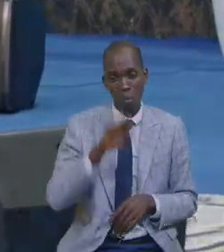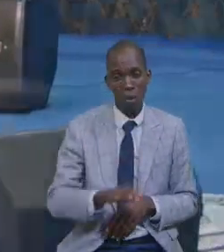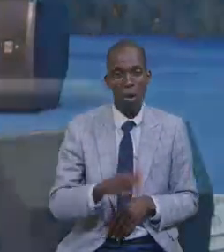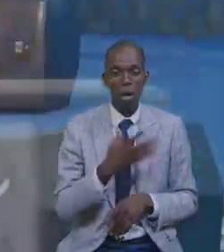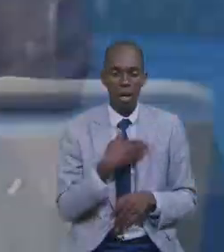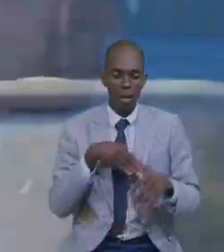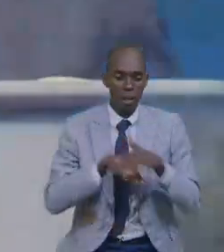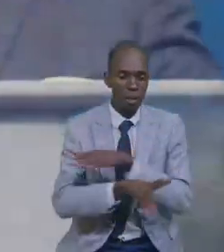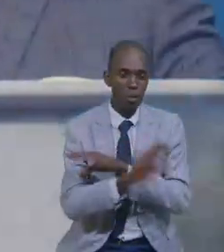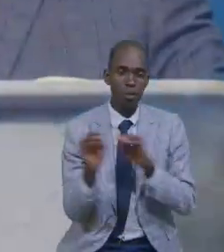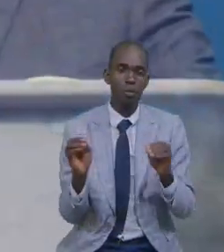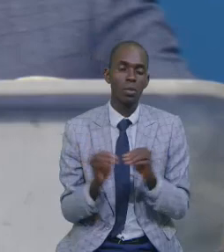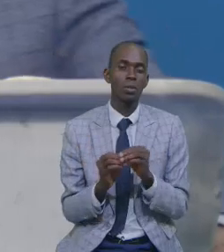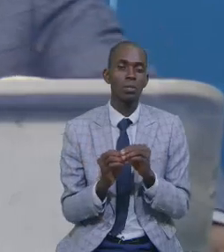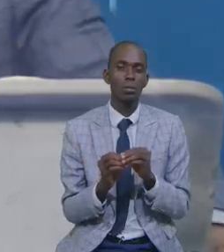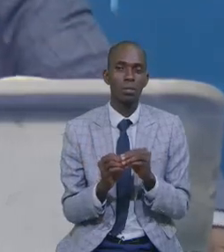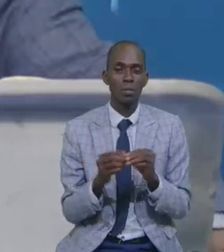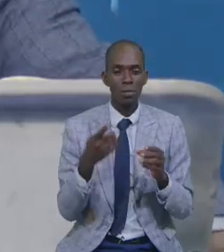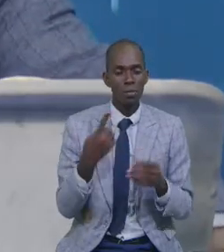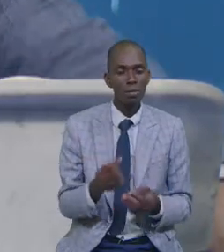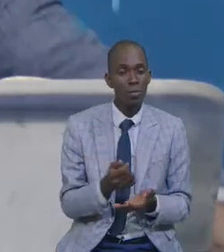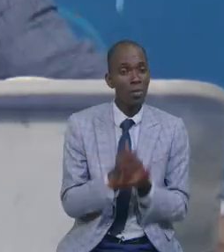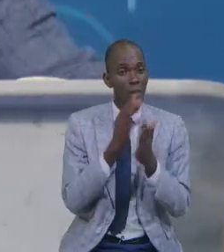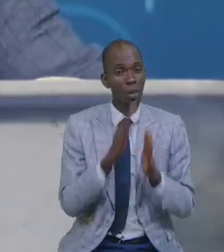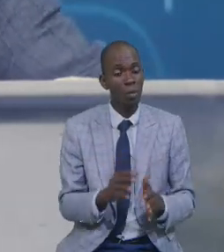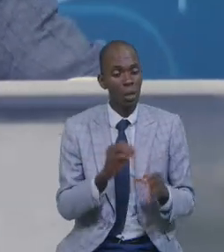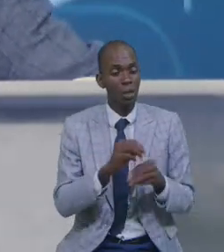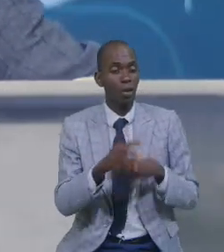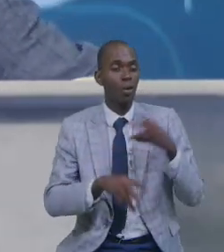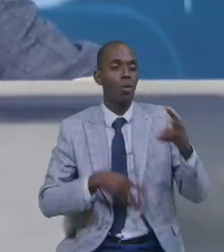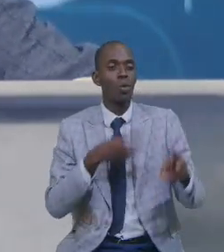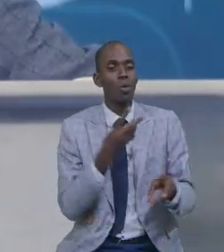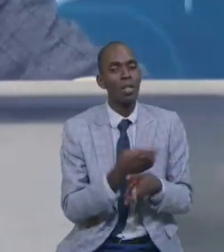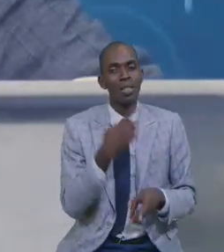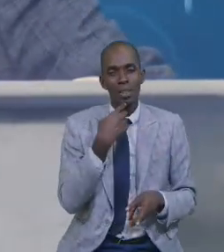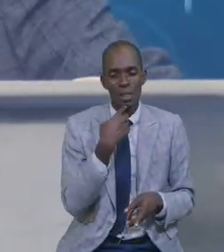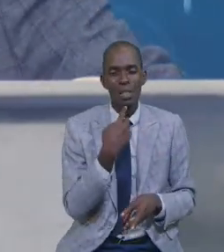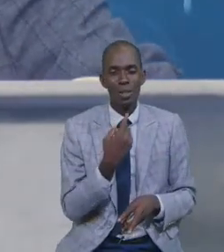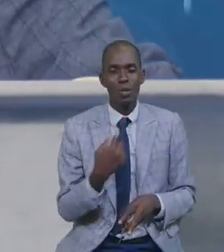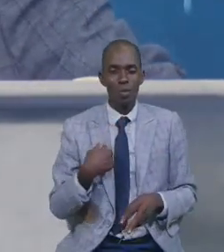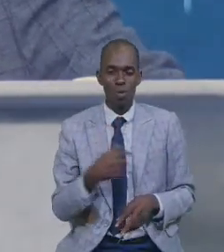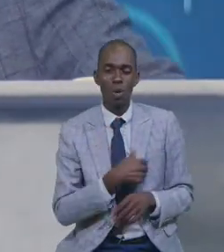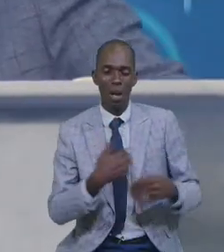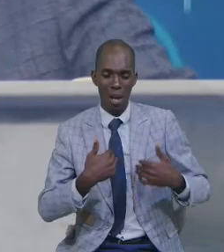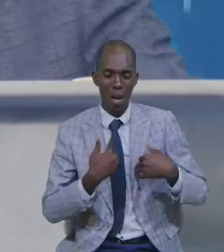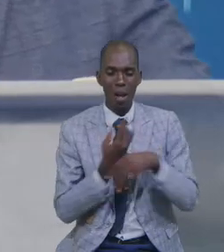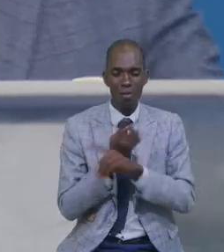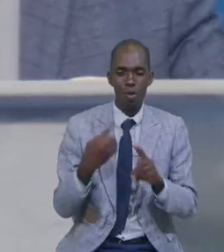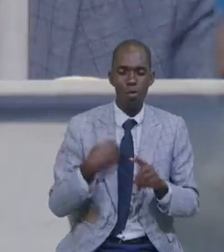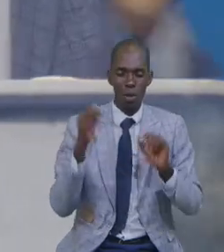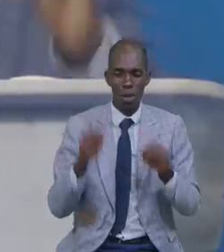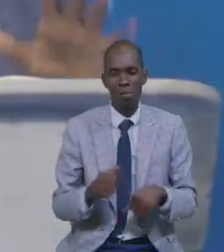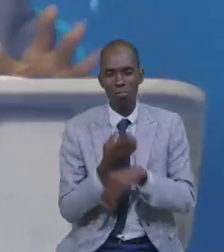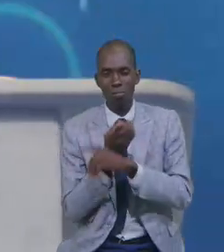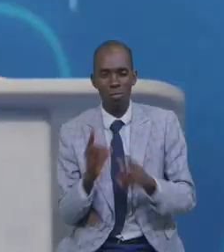into him. The helpers in the world who say they have deliverance, they can deliver you, they